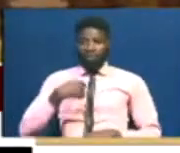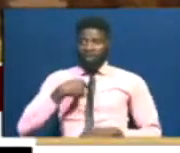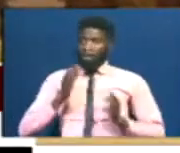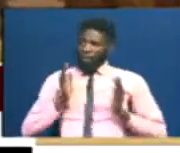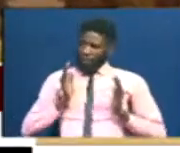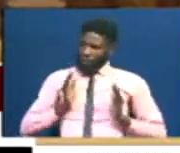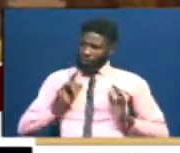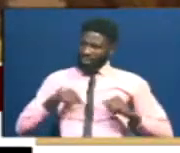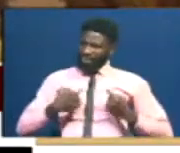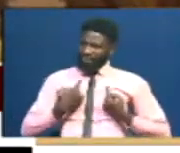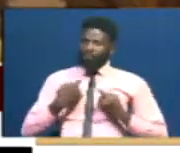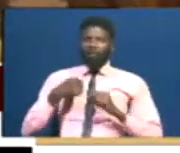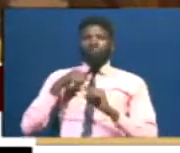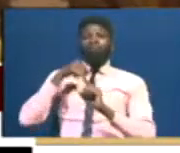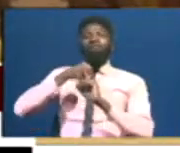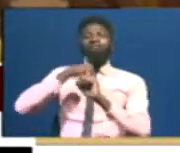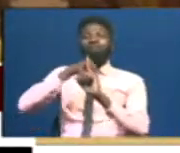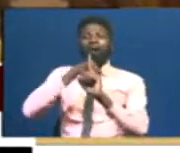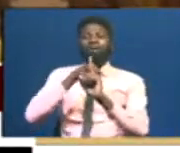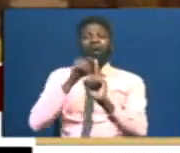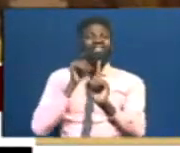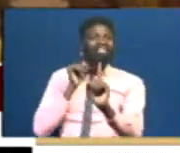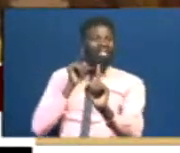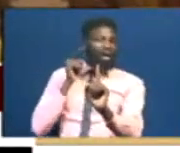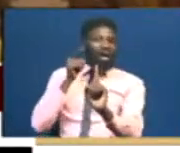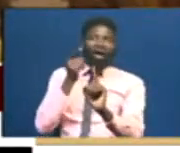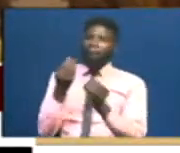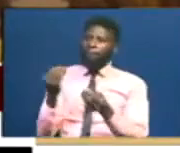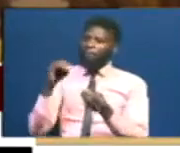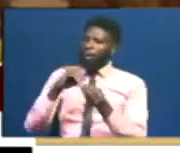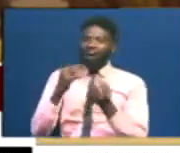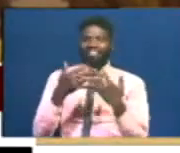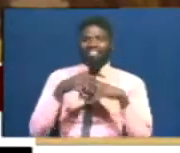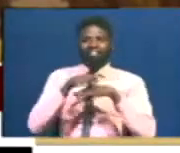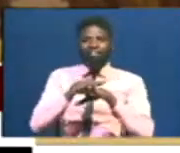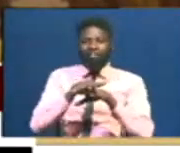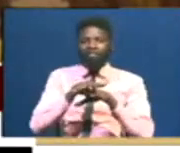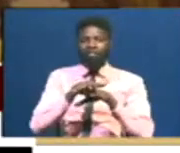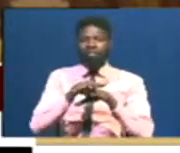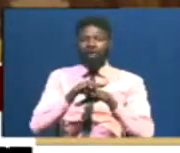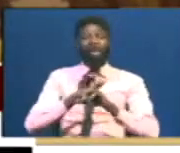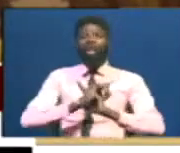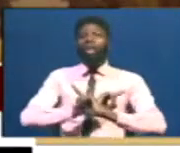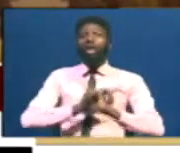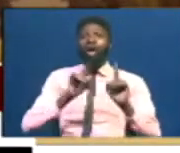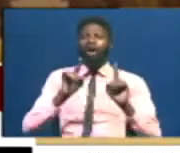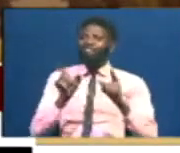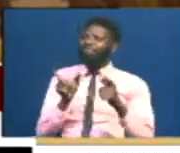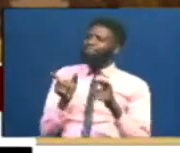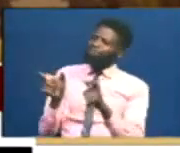advocated for more integration as opposed to repatriation refugees. I've always